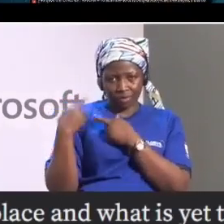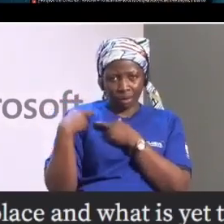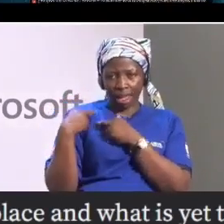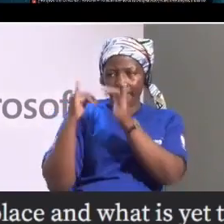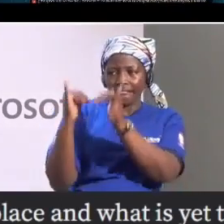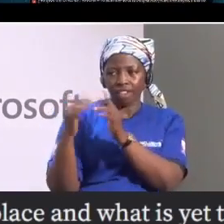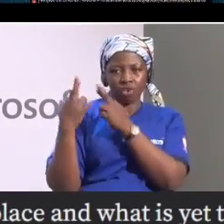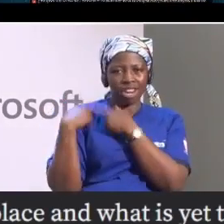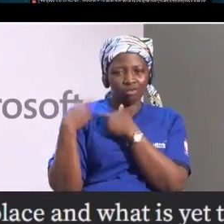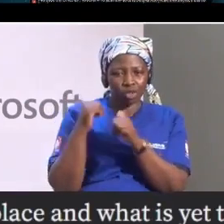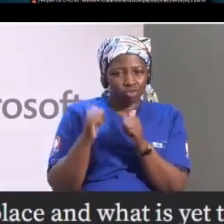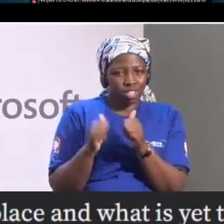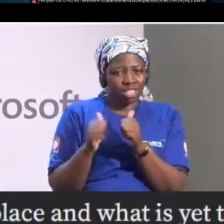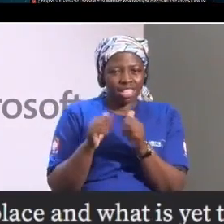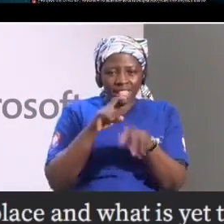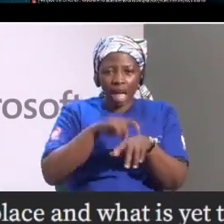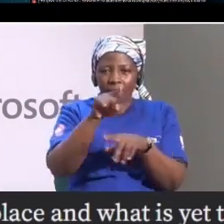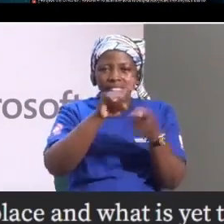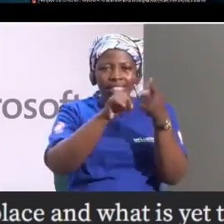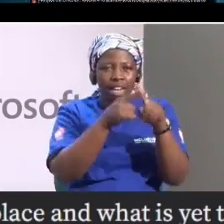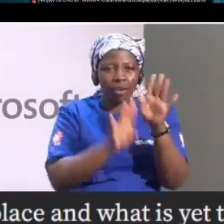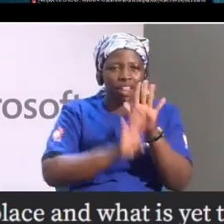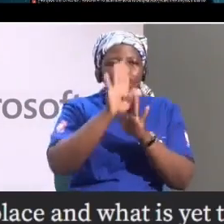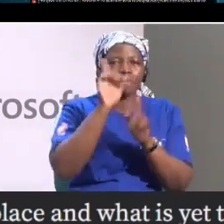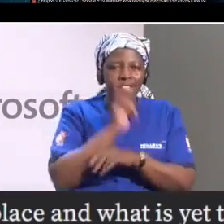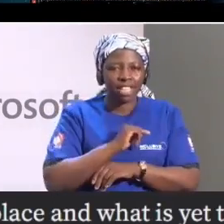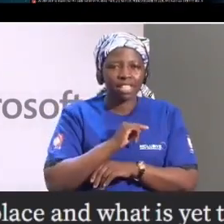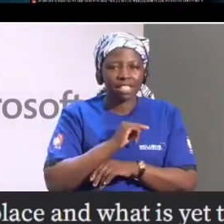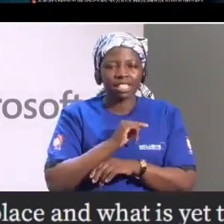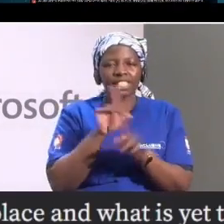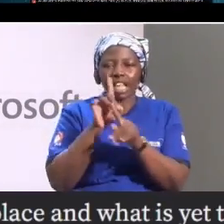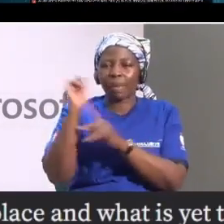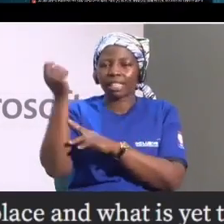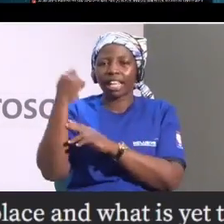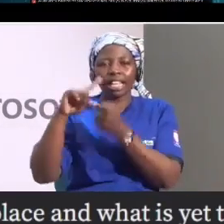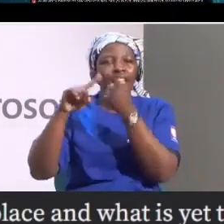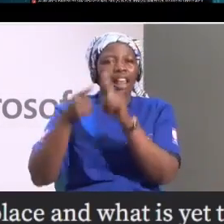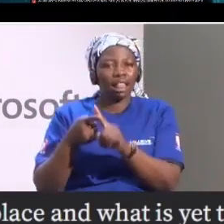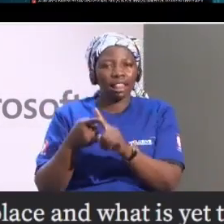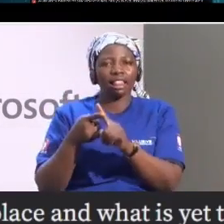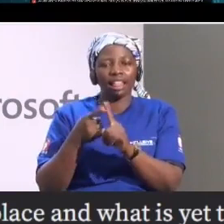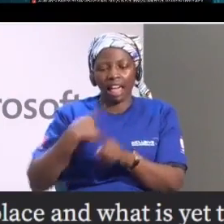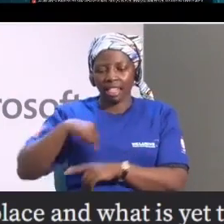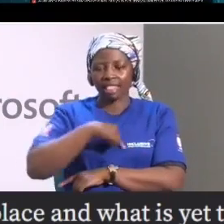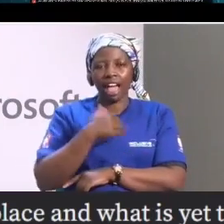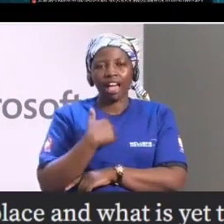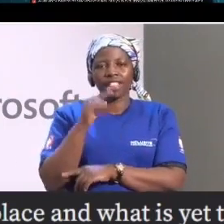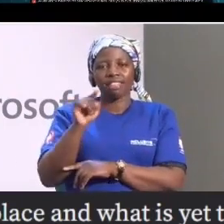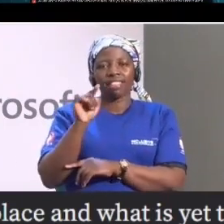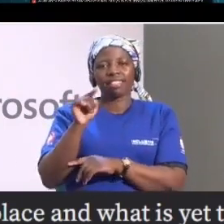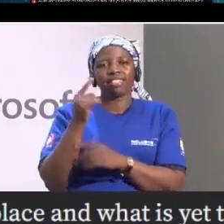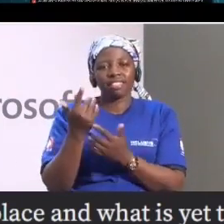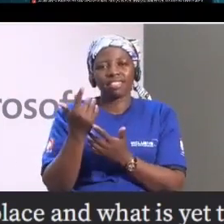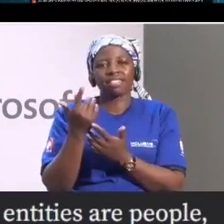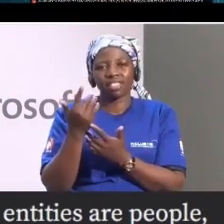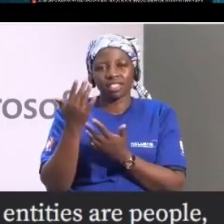role? And when this standard was developed as a Kenya standard, we have this context of